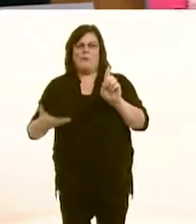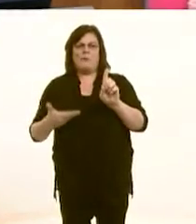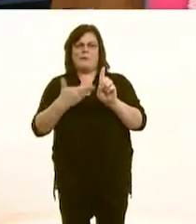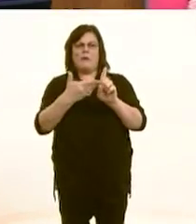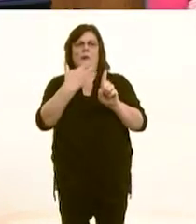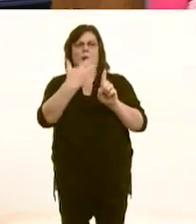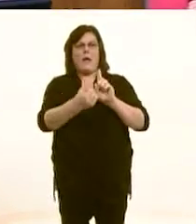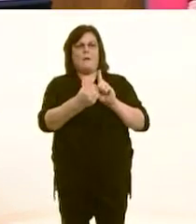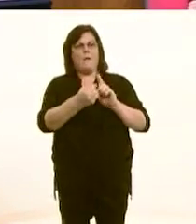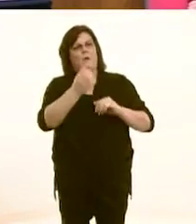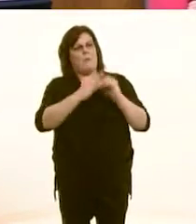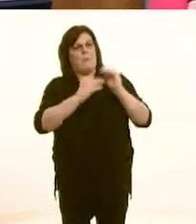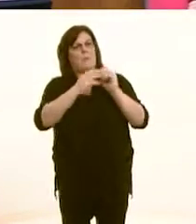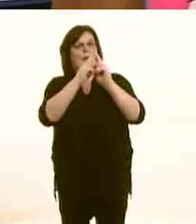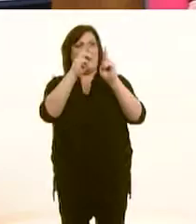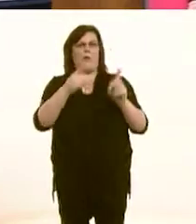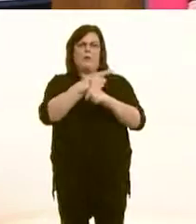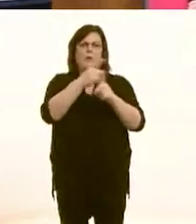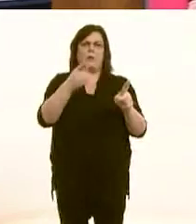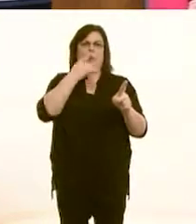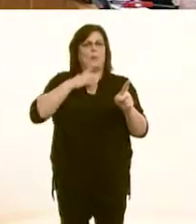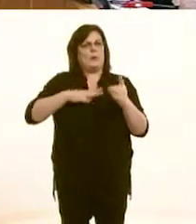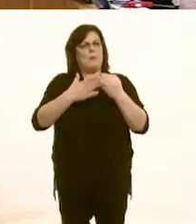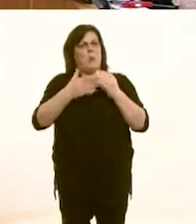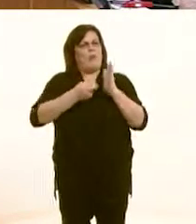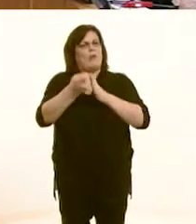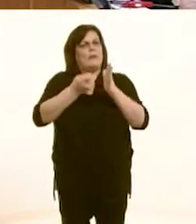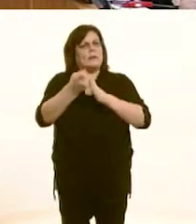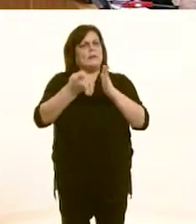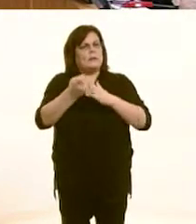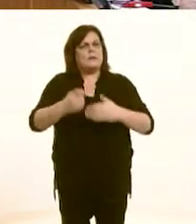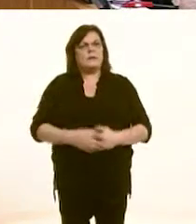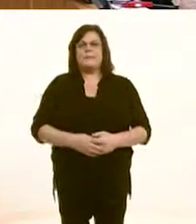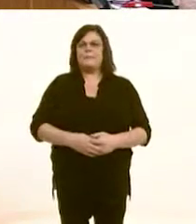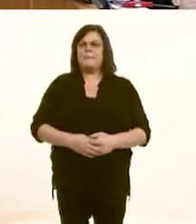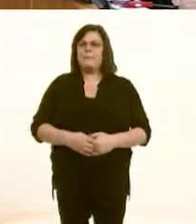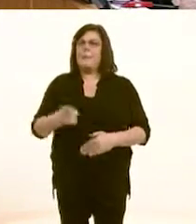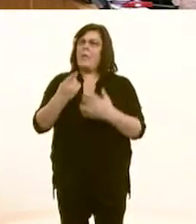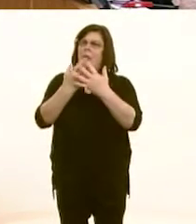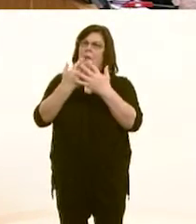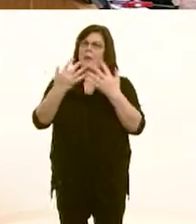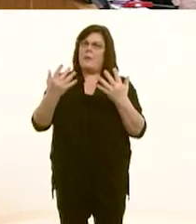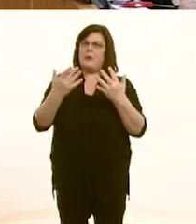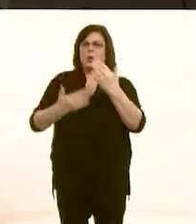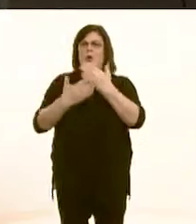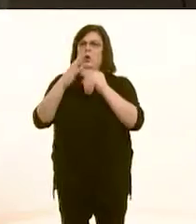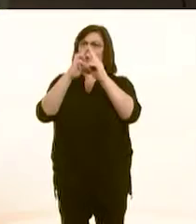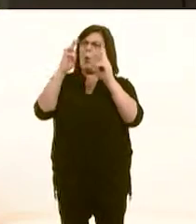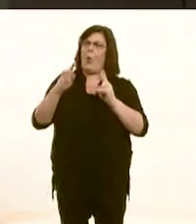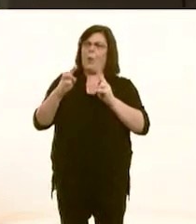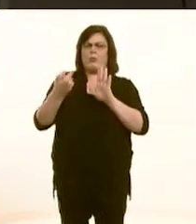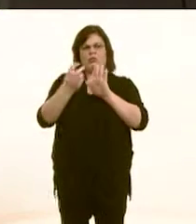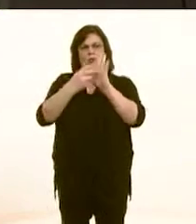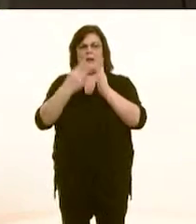building for those who are renting in the public sector. First Minister, the number of new homes registered last year fell